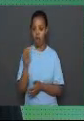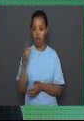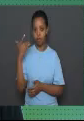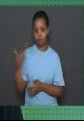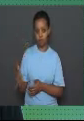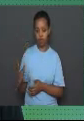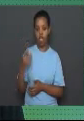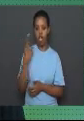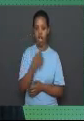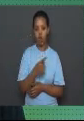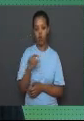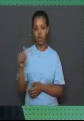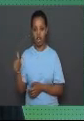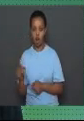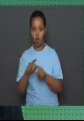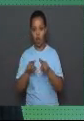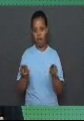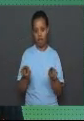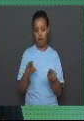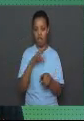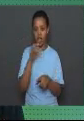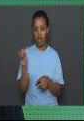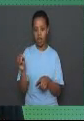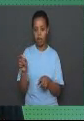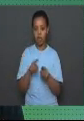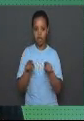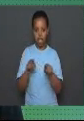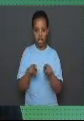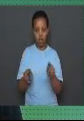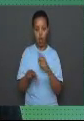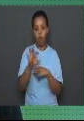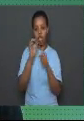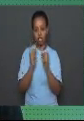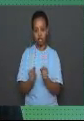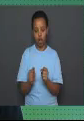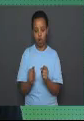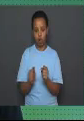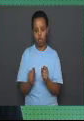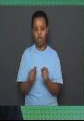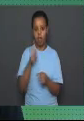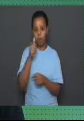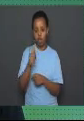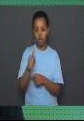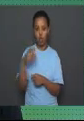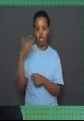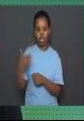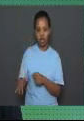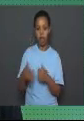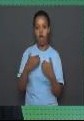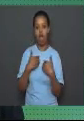separated from one another and can be identified by their different colors